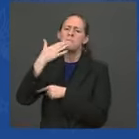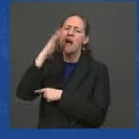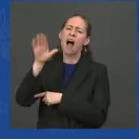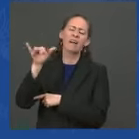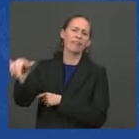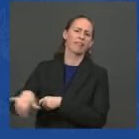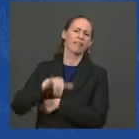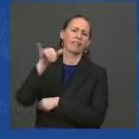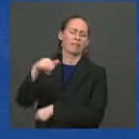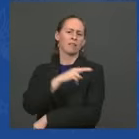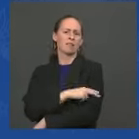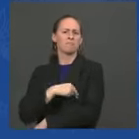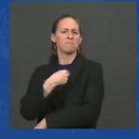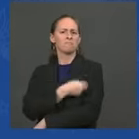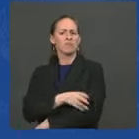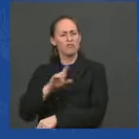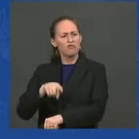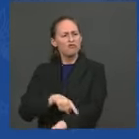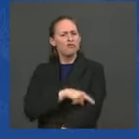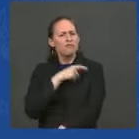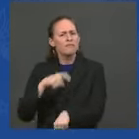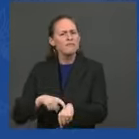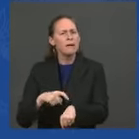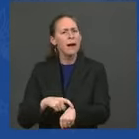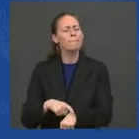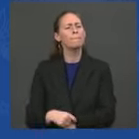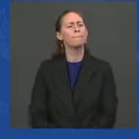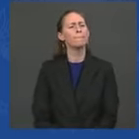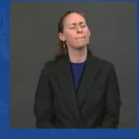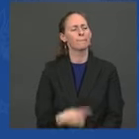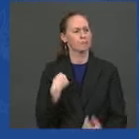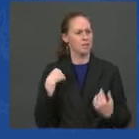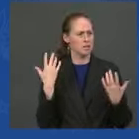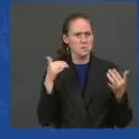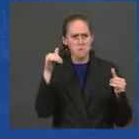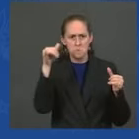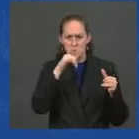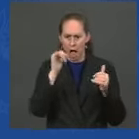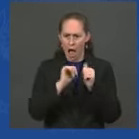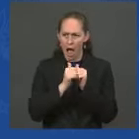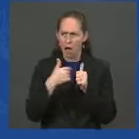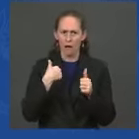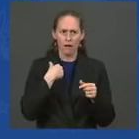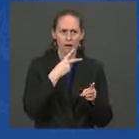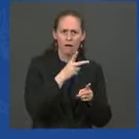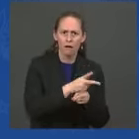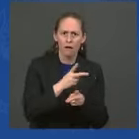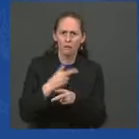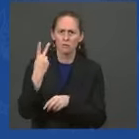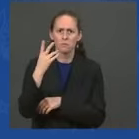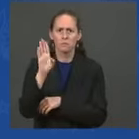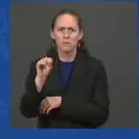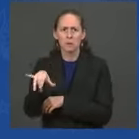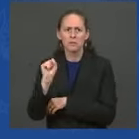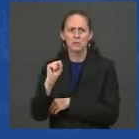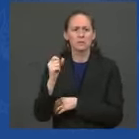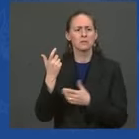I thought, well, I'll get some help. And I was making a decent salary as a U.S.